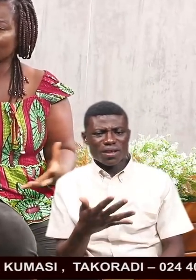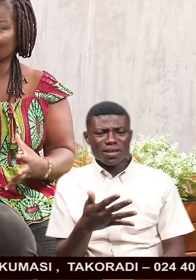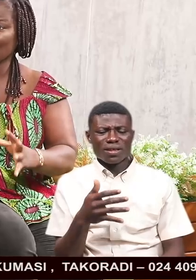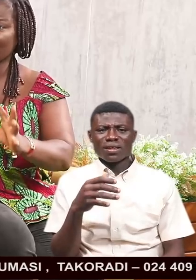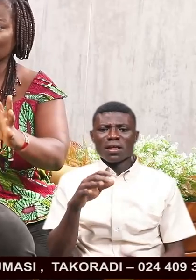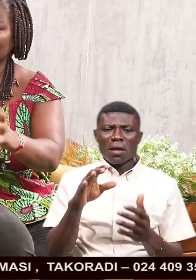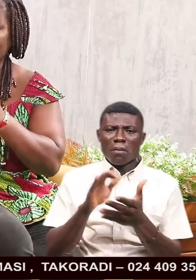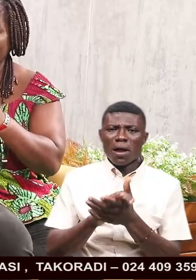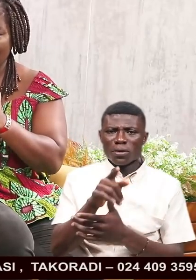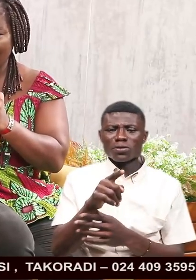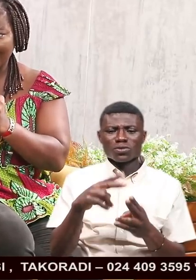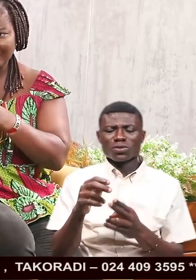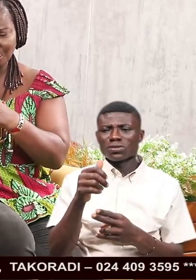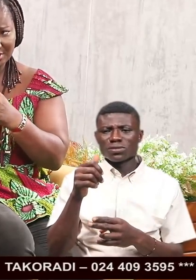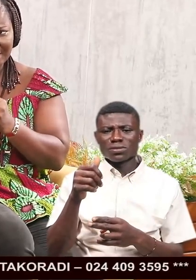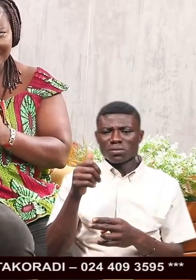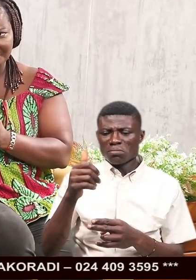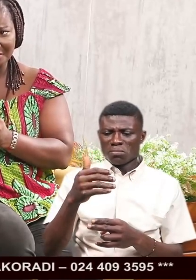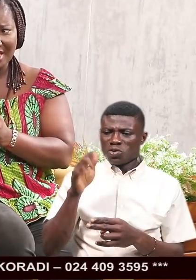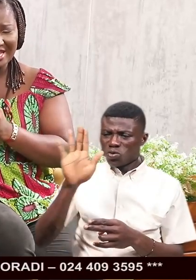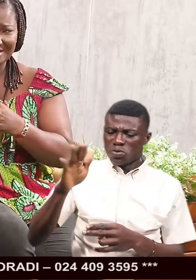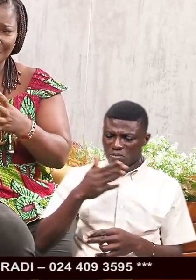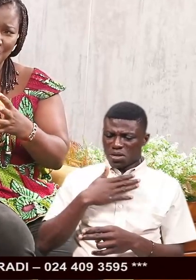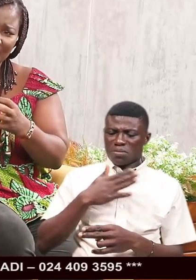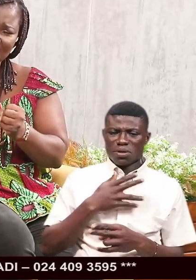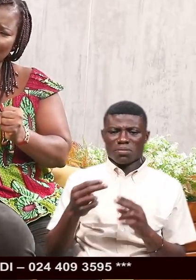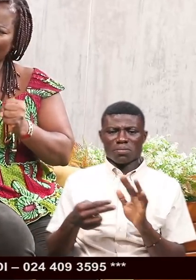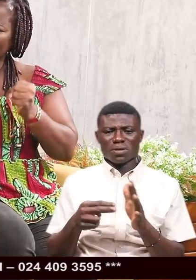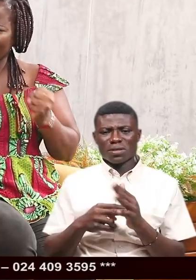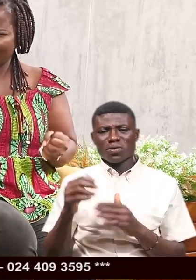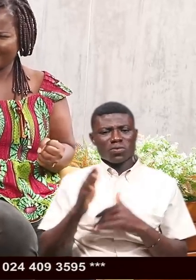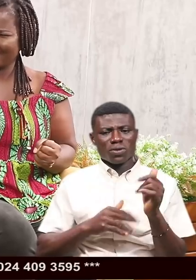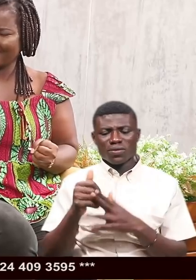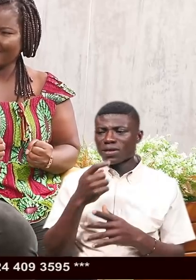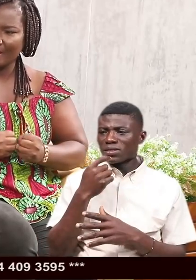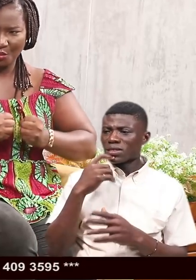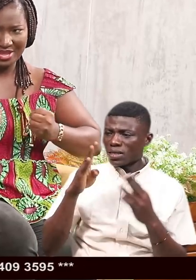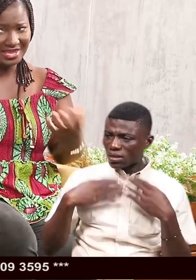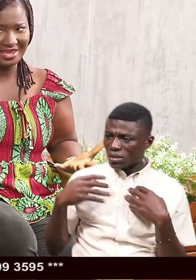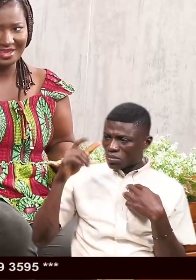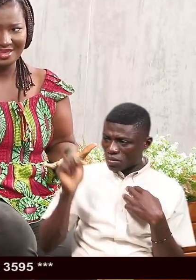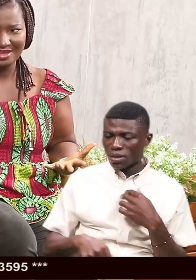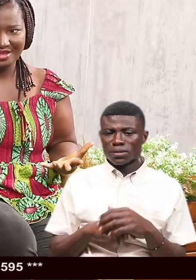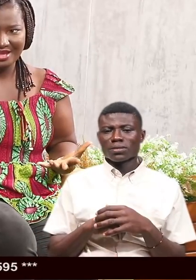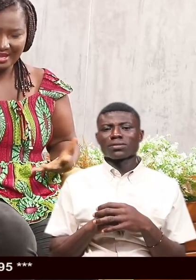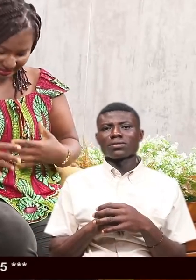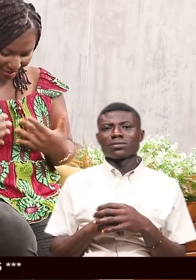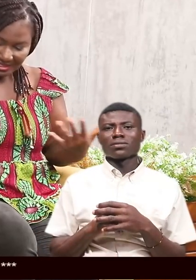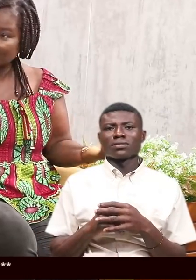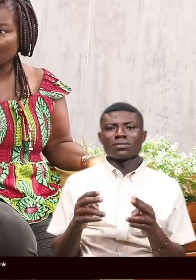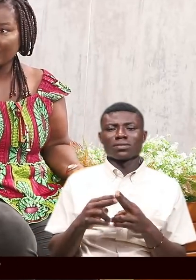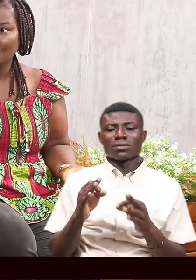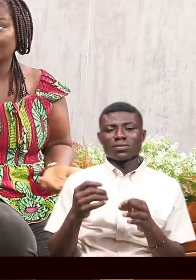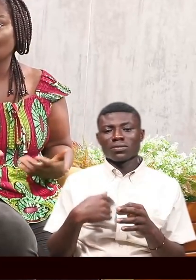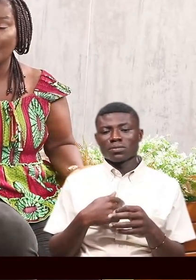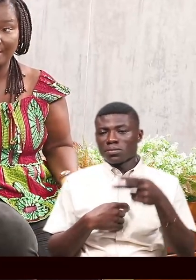wawa room to uya wo dia oh ye that possessive inti no we inti ni obe kan ena obe ye. It is a